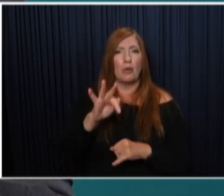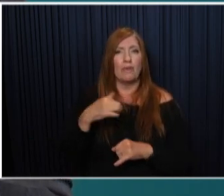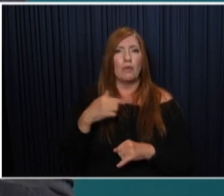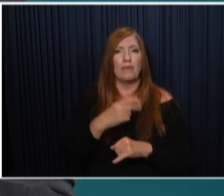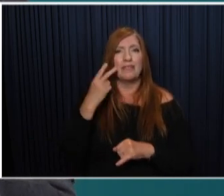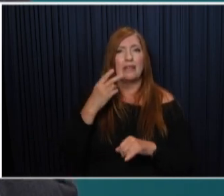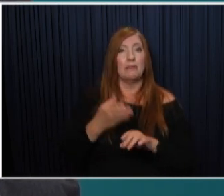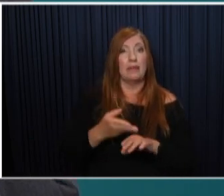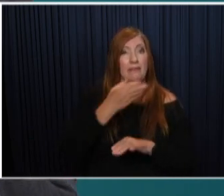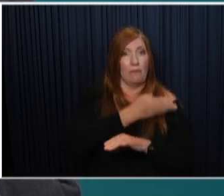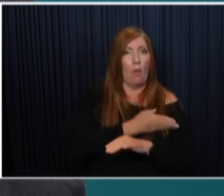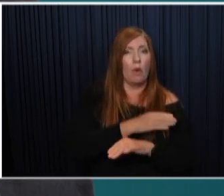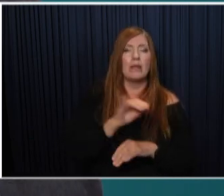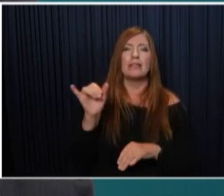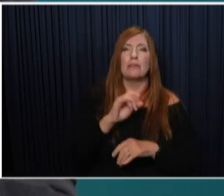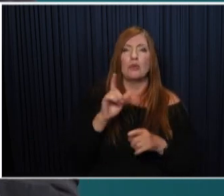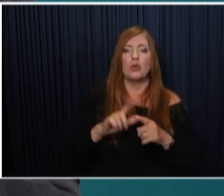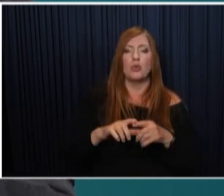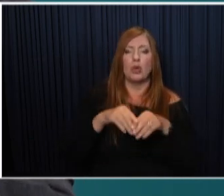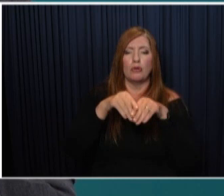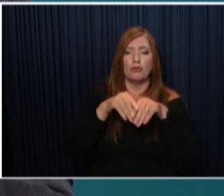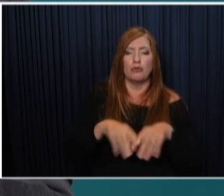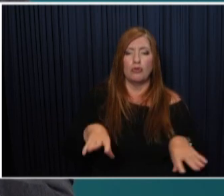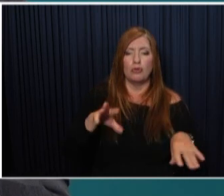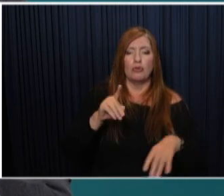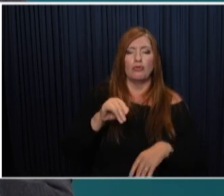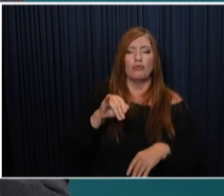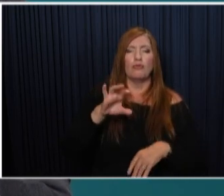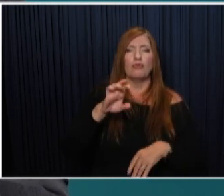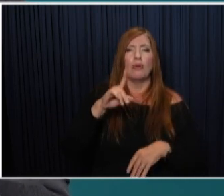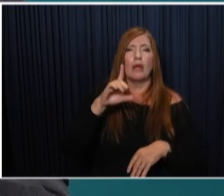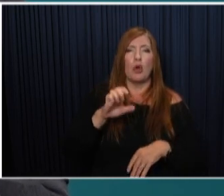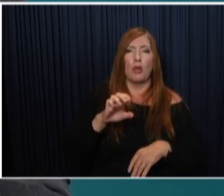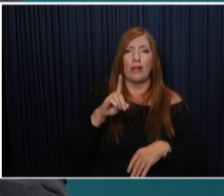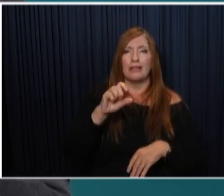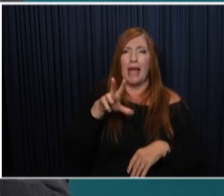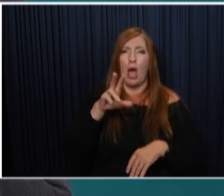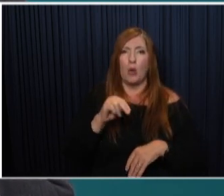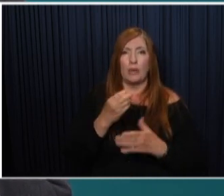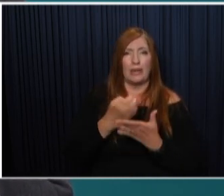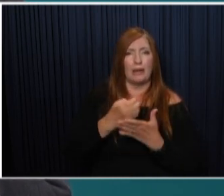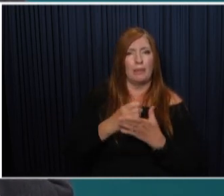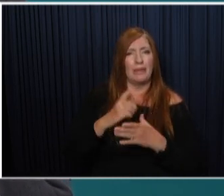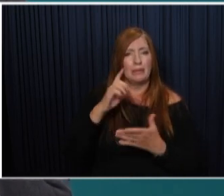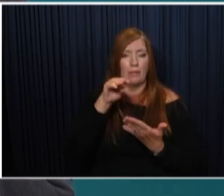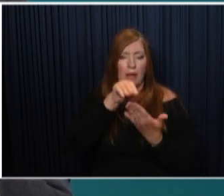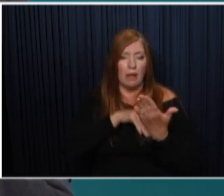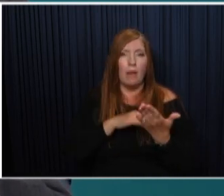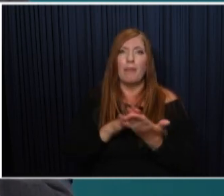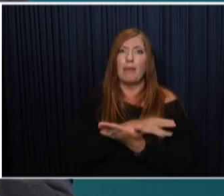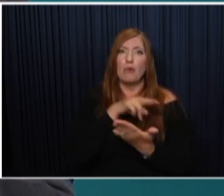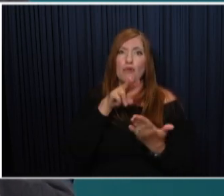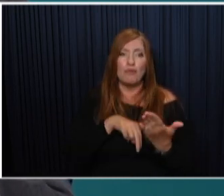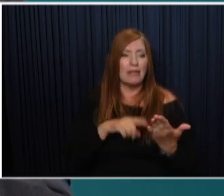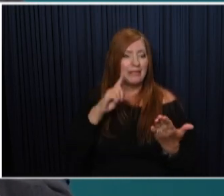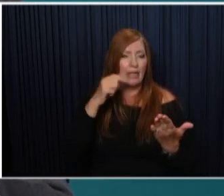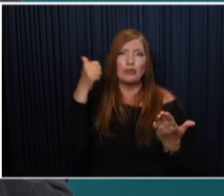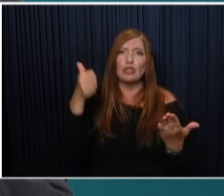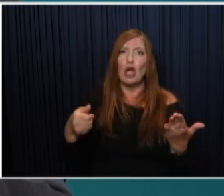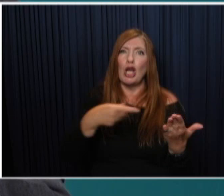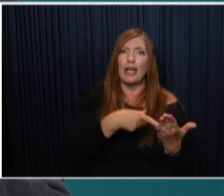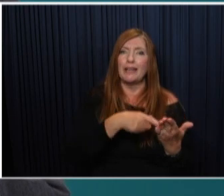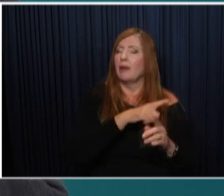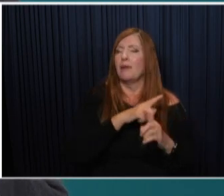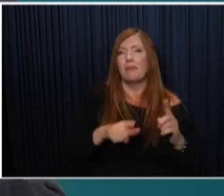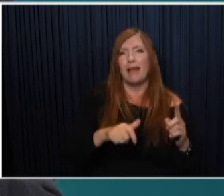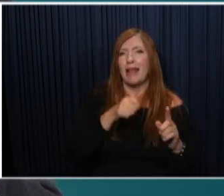past is kind of similar to trickle-down economics. It sounds really good on paper, but it hasn't shown that it's actually